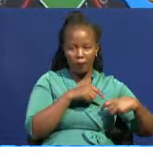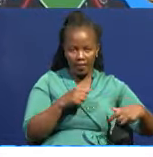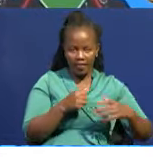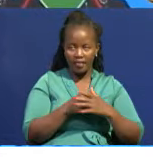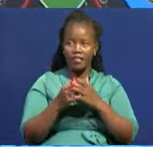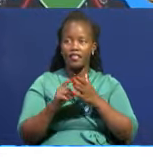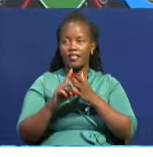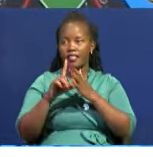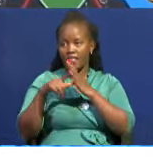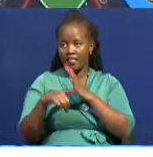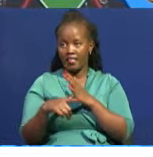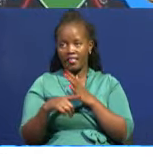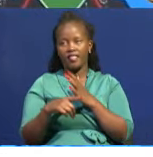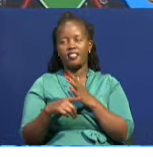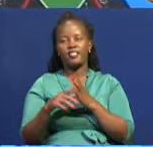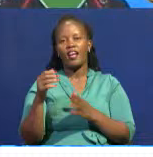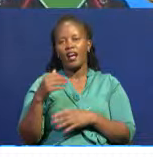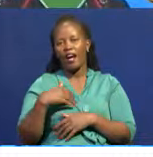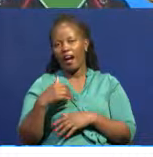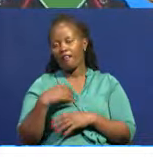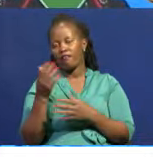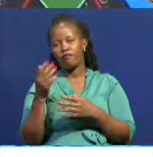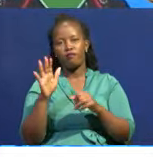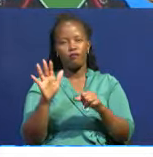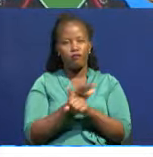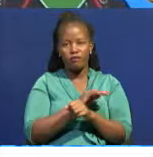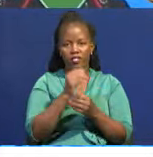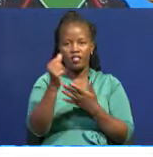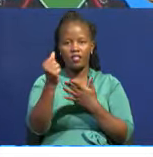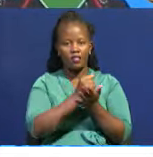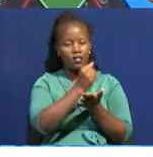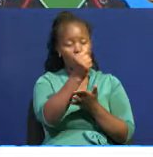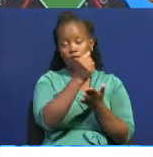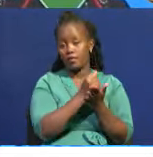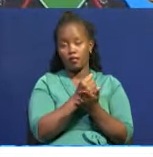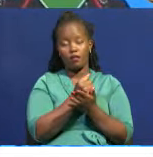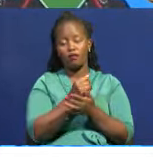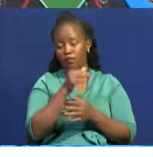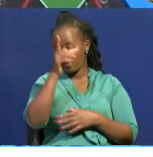fill the foreign service with villagers from Mululu, where I was born?